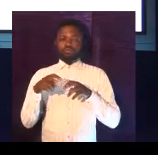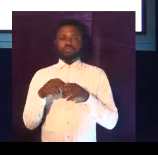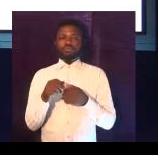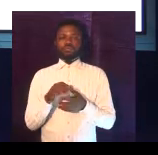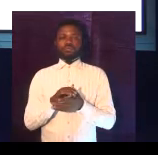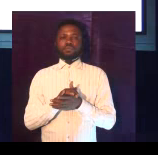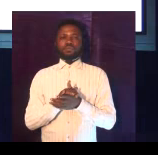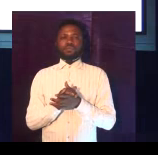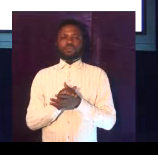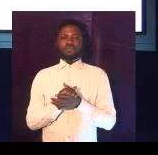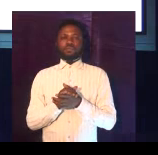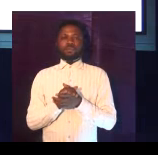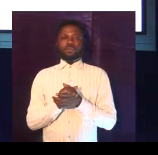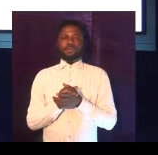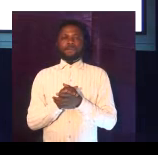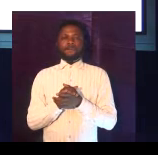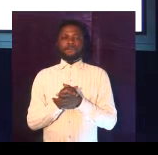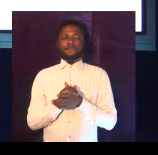Excursion.